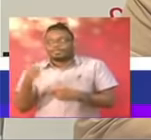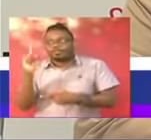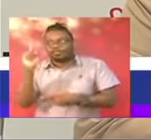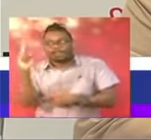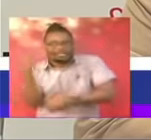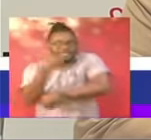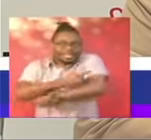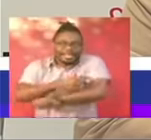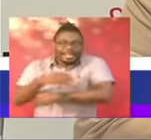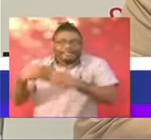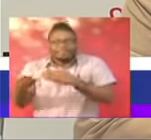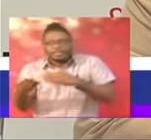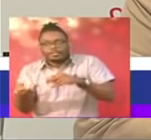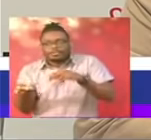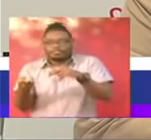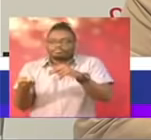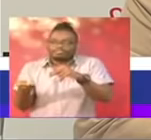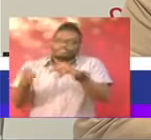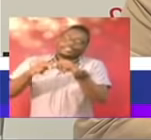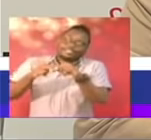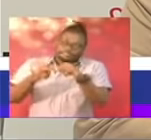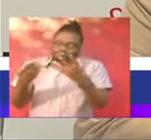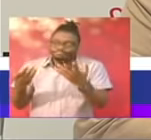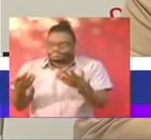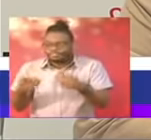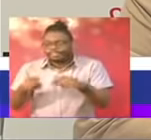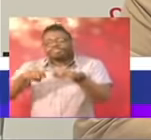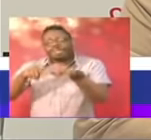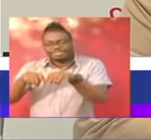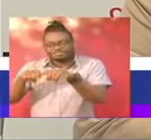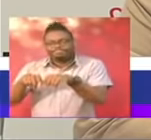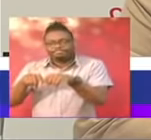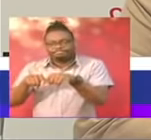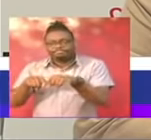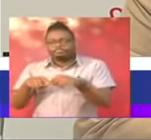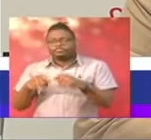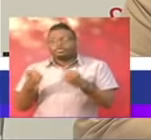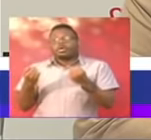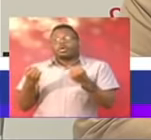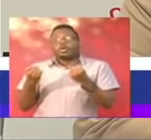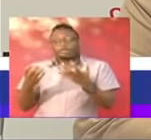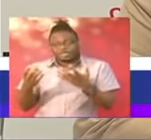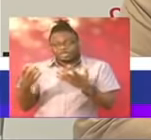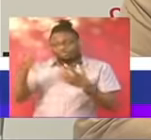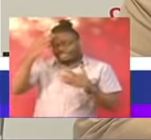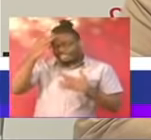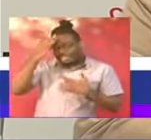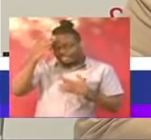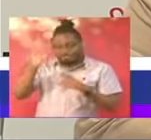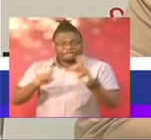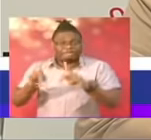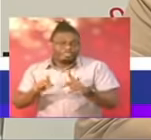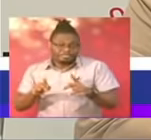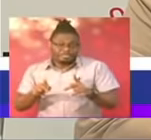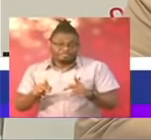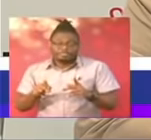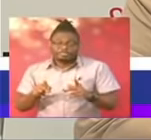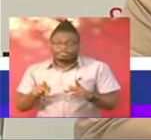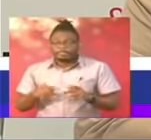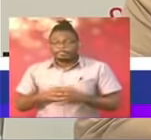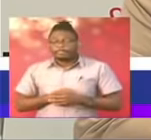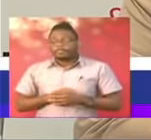just depends on who is in the system at the point in time, how severely ill those individuals are, what the comorbidity